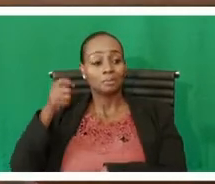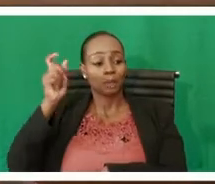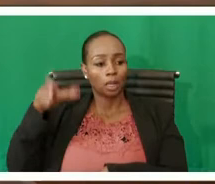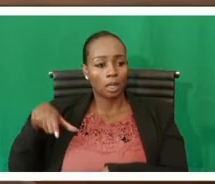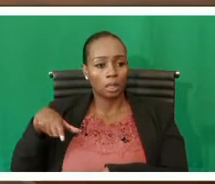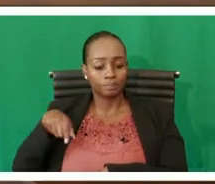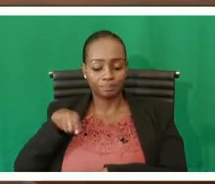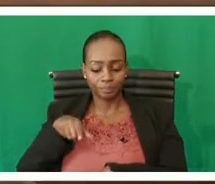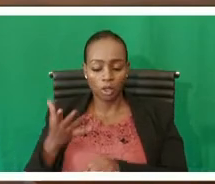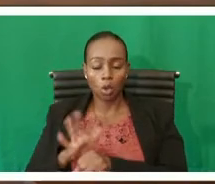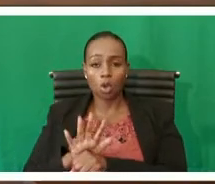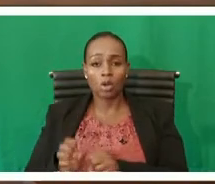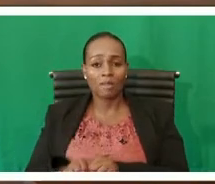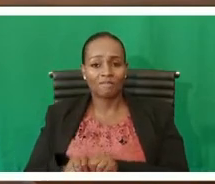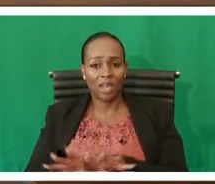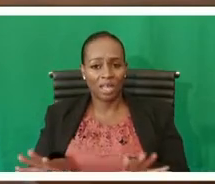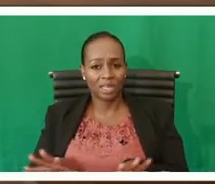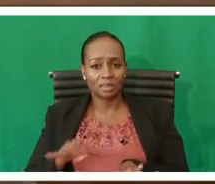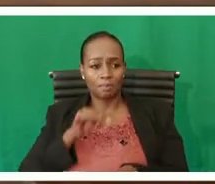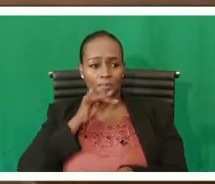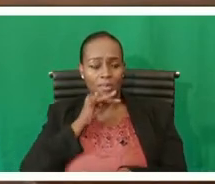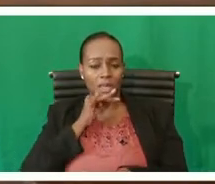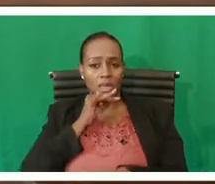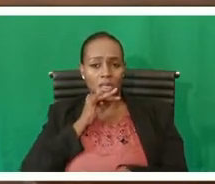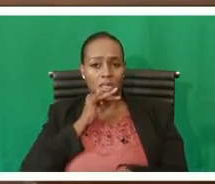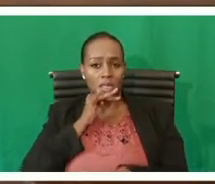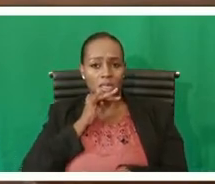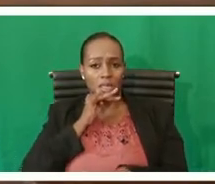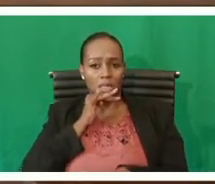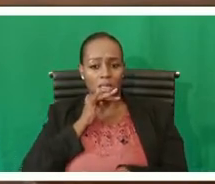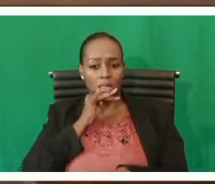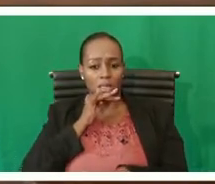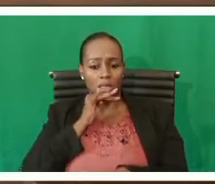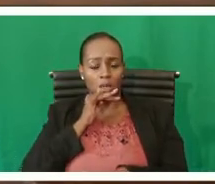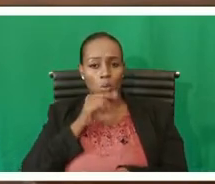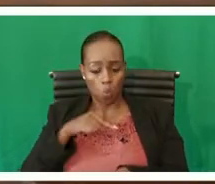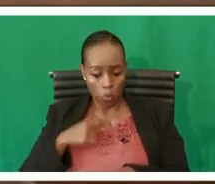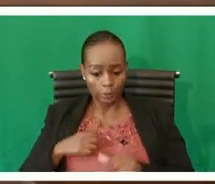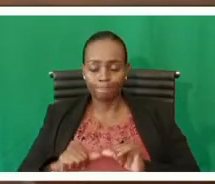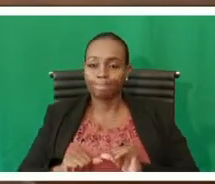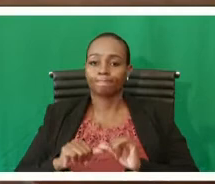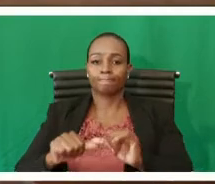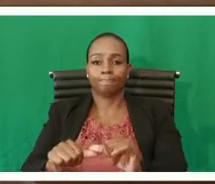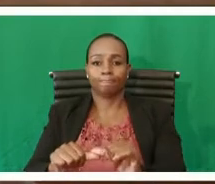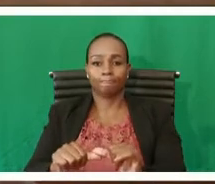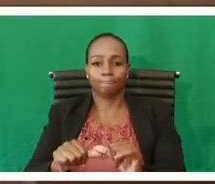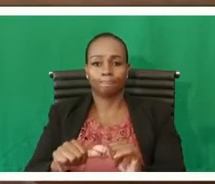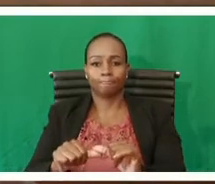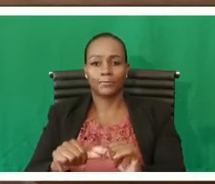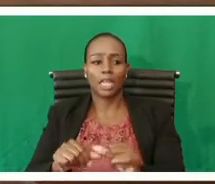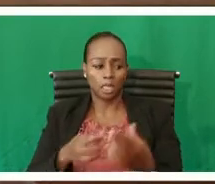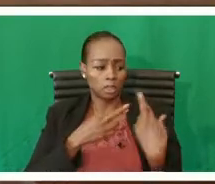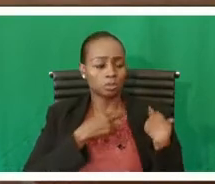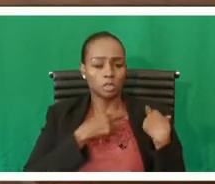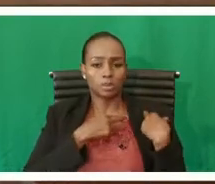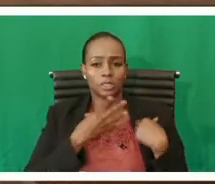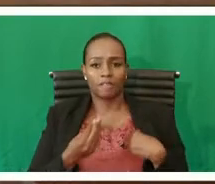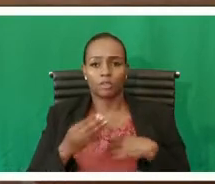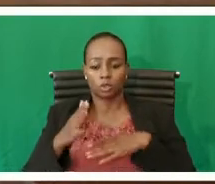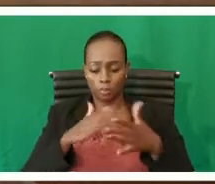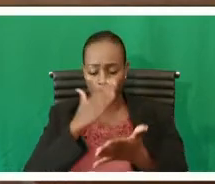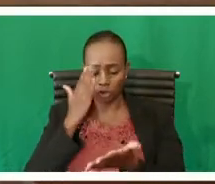has not prevented us from fulfilling all the important responsibility of building the capacity of the